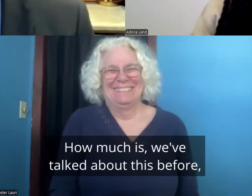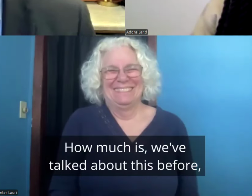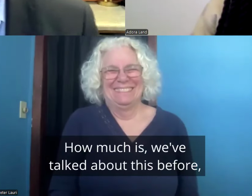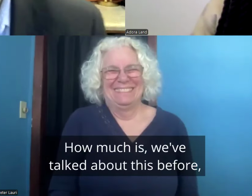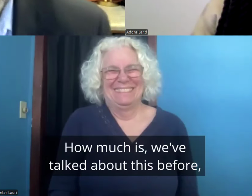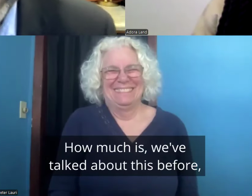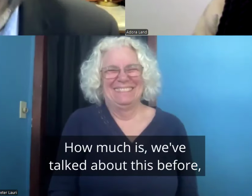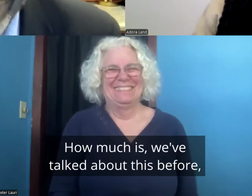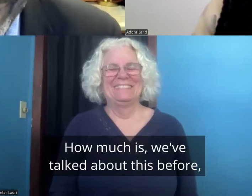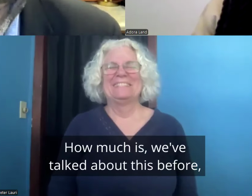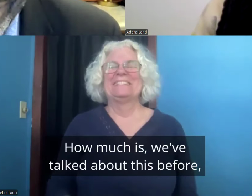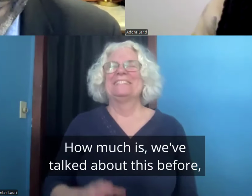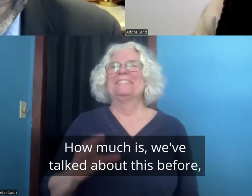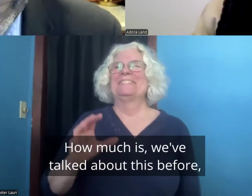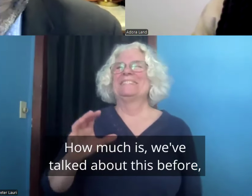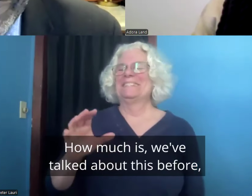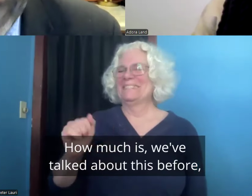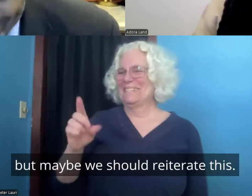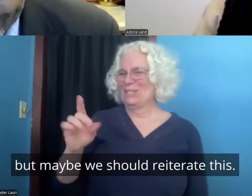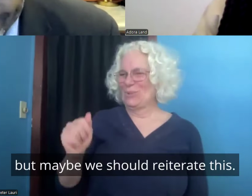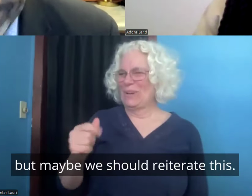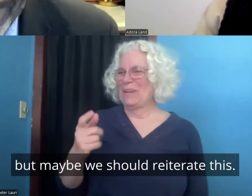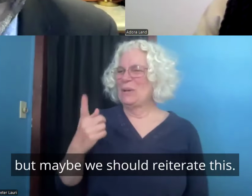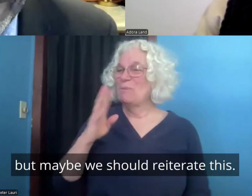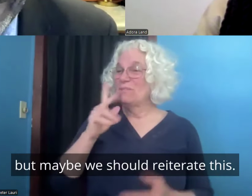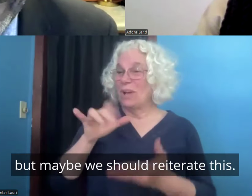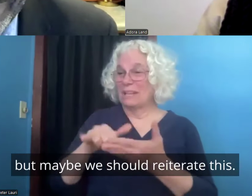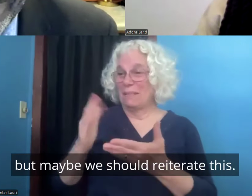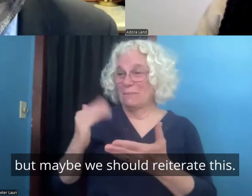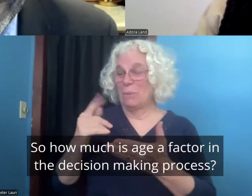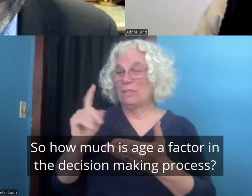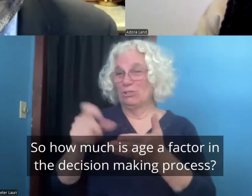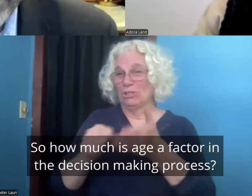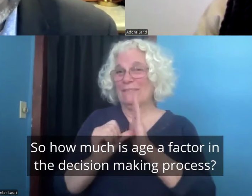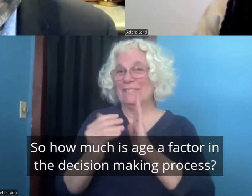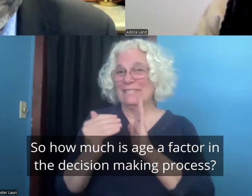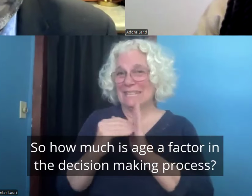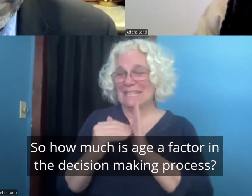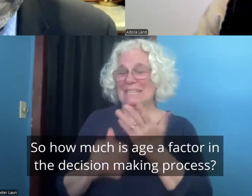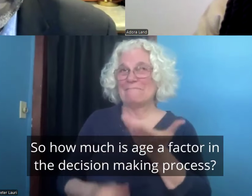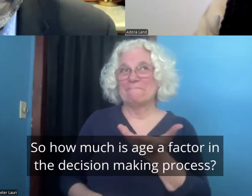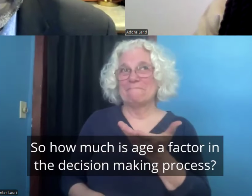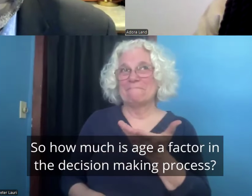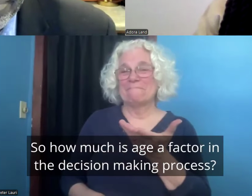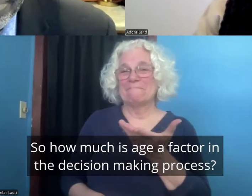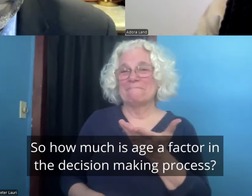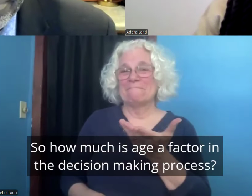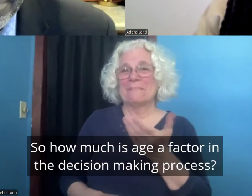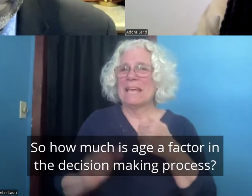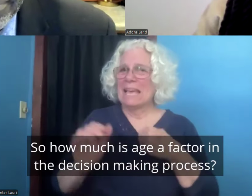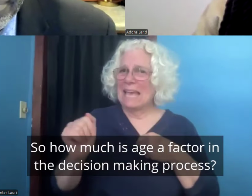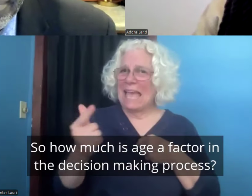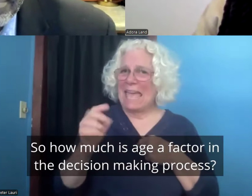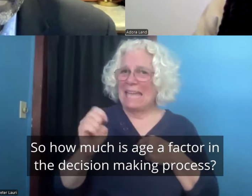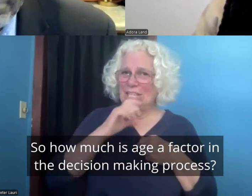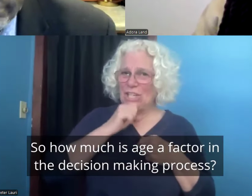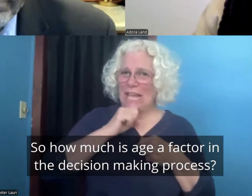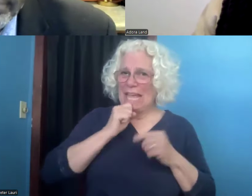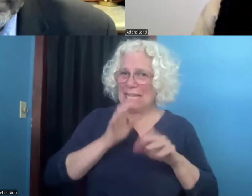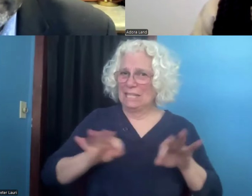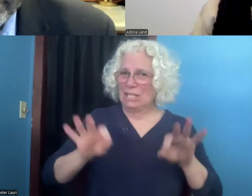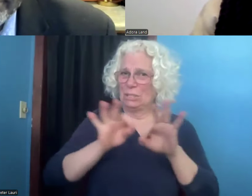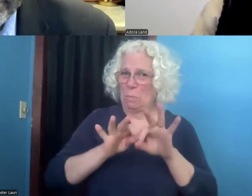How much is how and we've talked about this before, but maybe we should reiterate this. So how much is age a factor in the decision-making